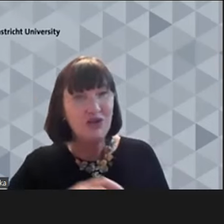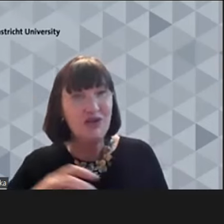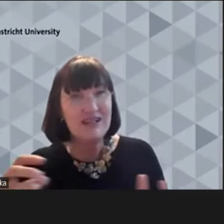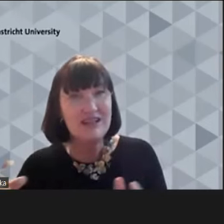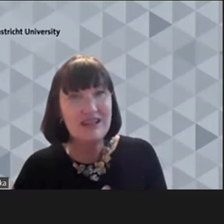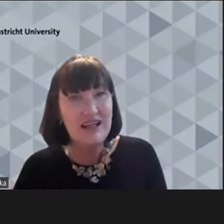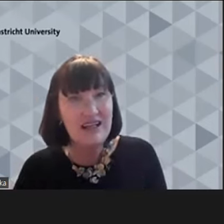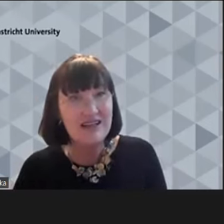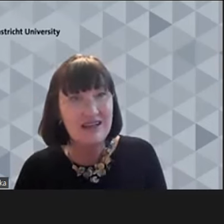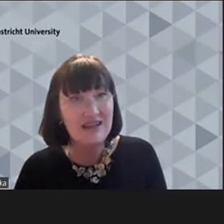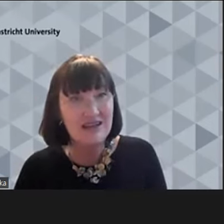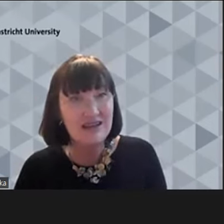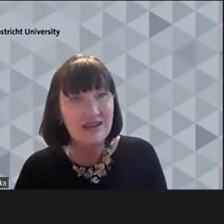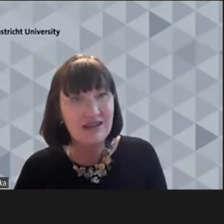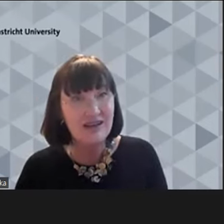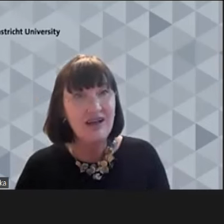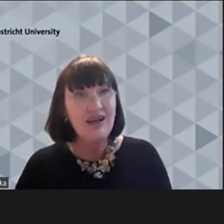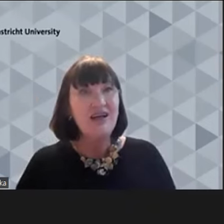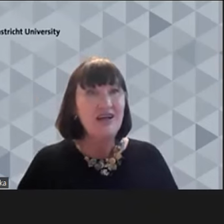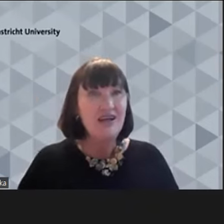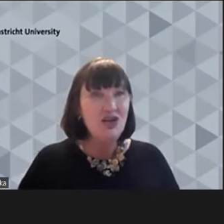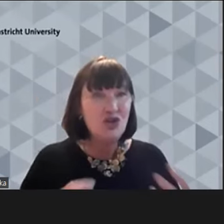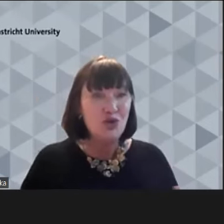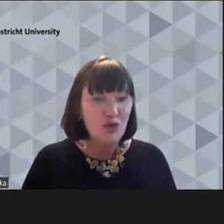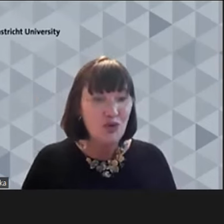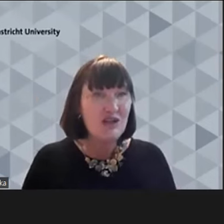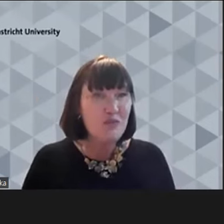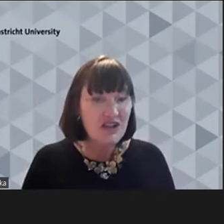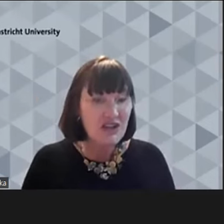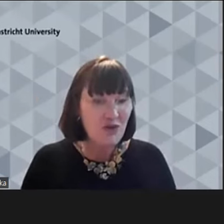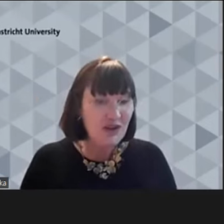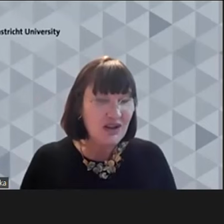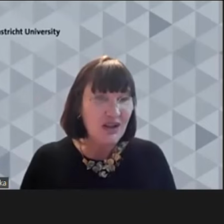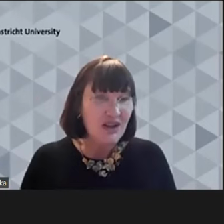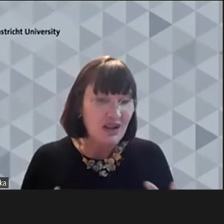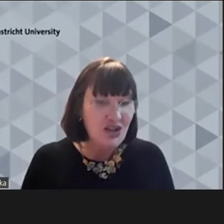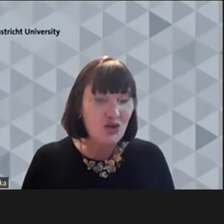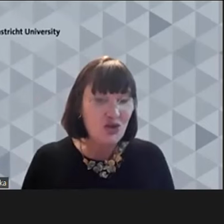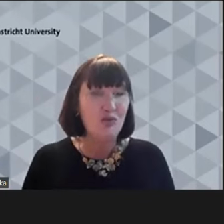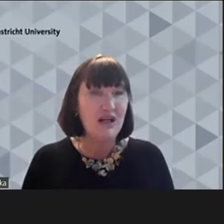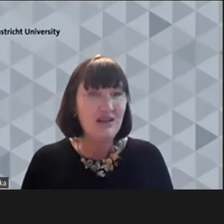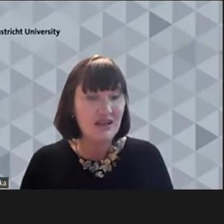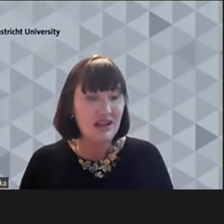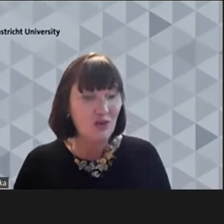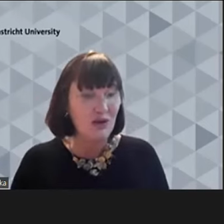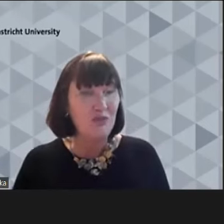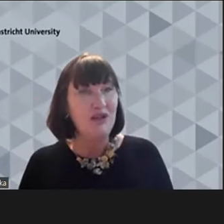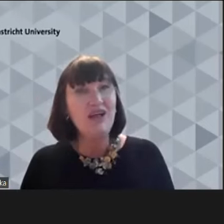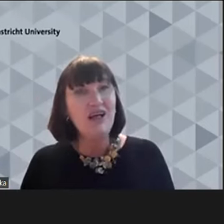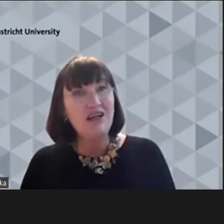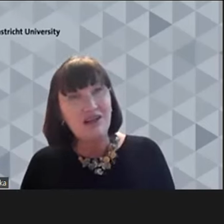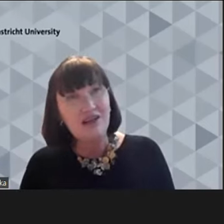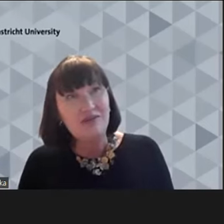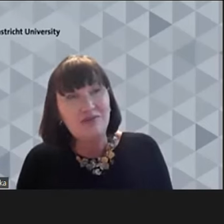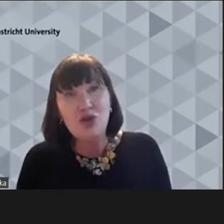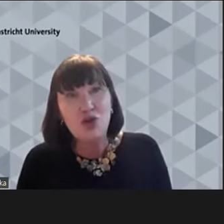will be translated into specific instruments that will